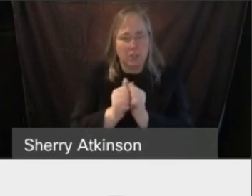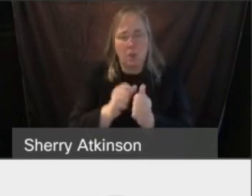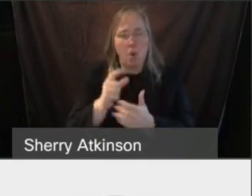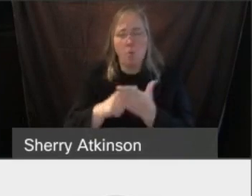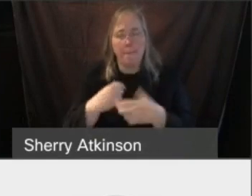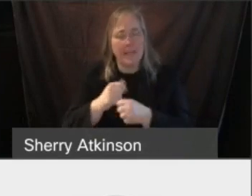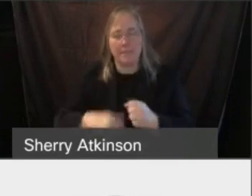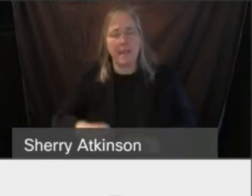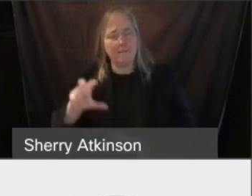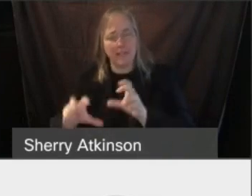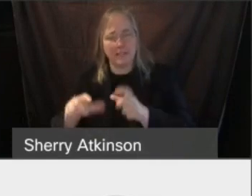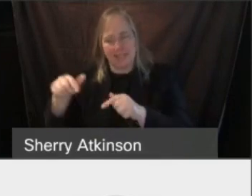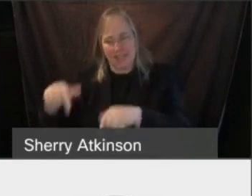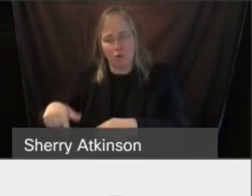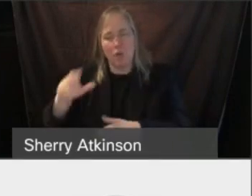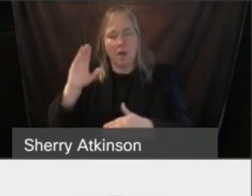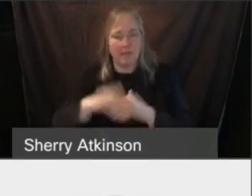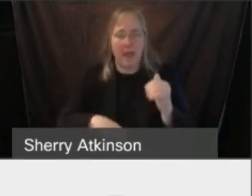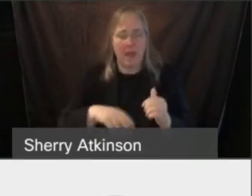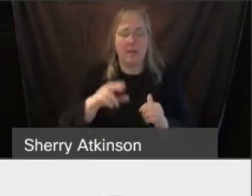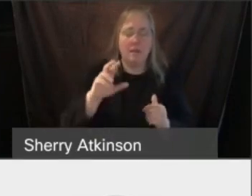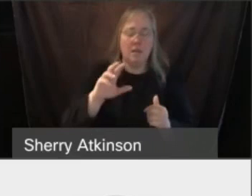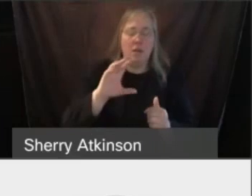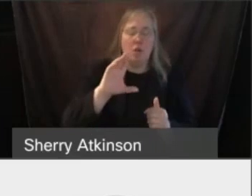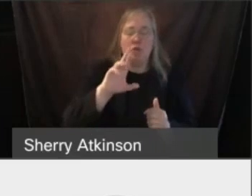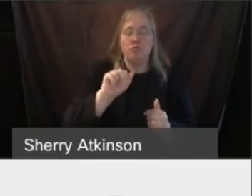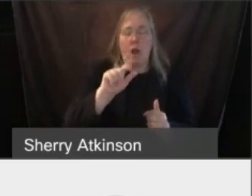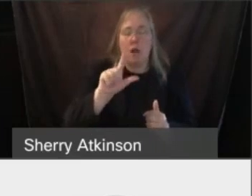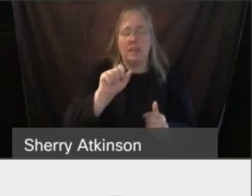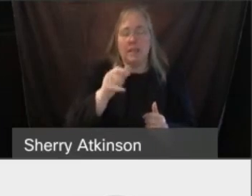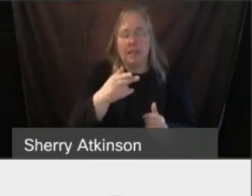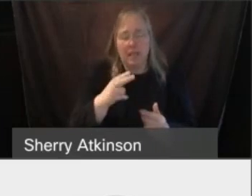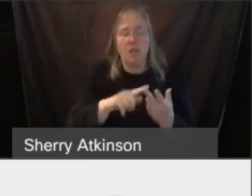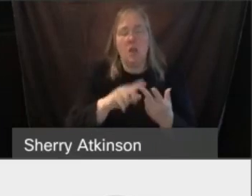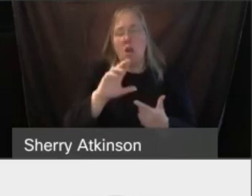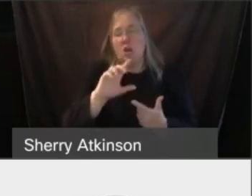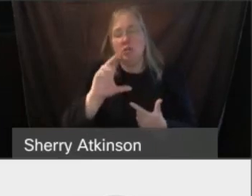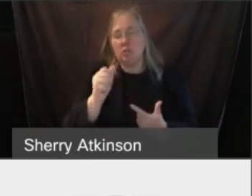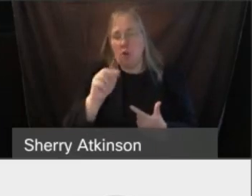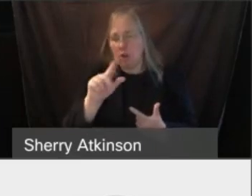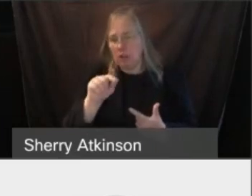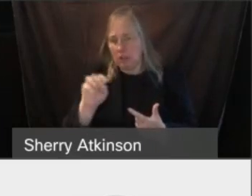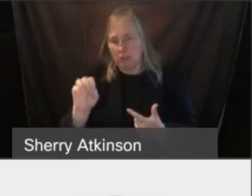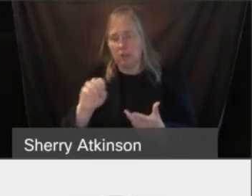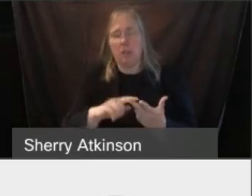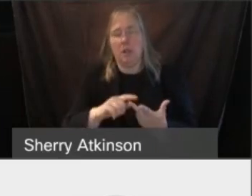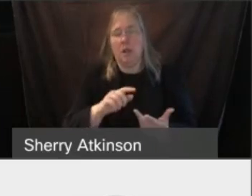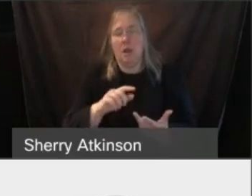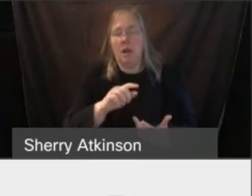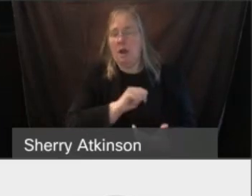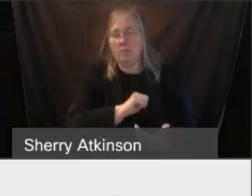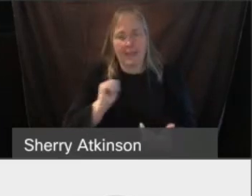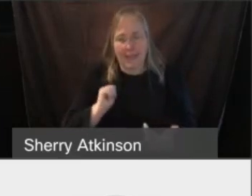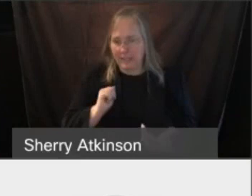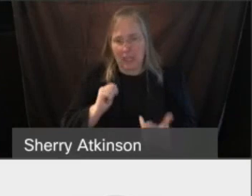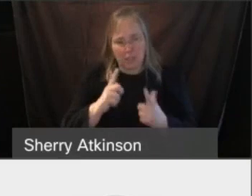a Charlotte, a Richmond, and Atlanta, and so forth. And so I think that's the thing that also we're recognizing that